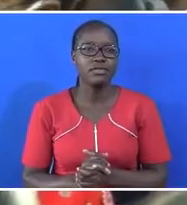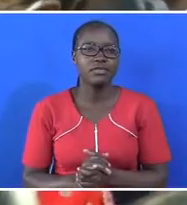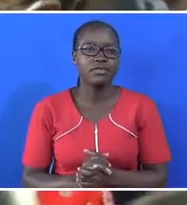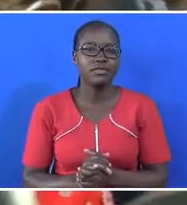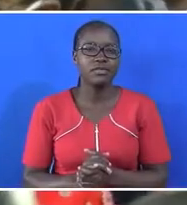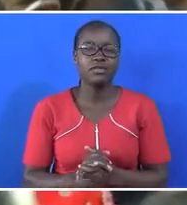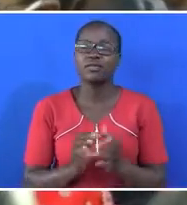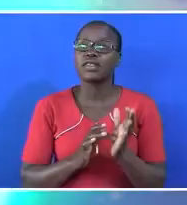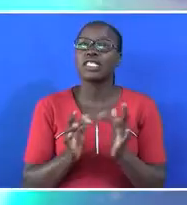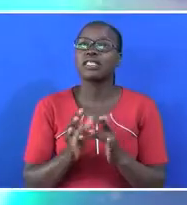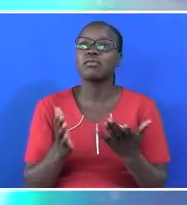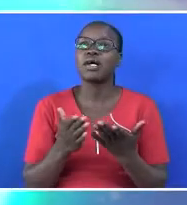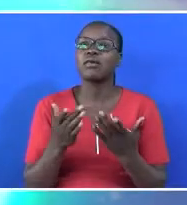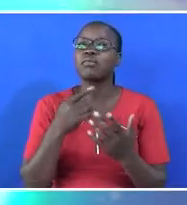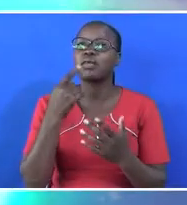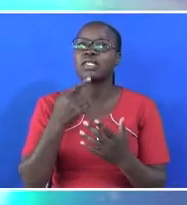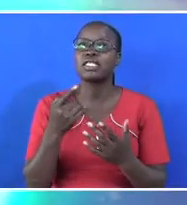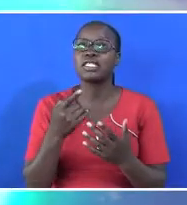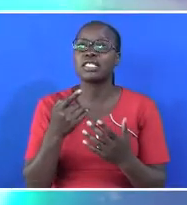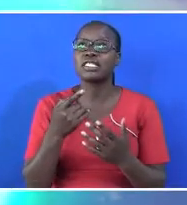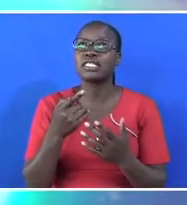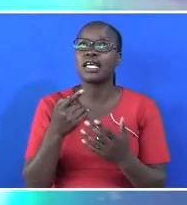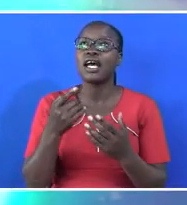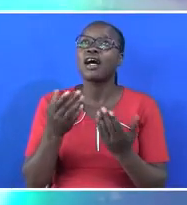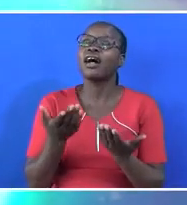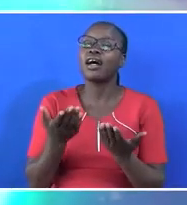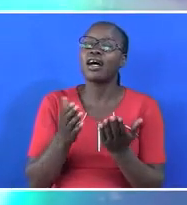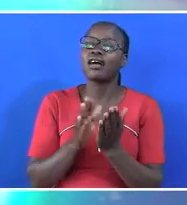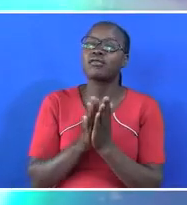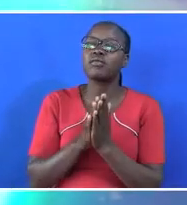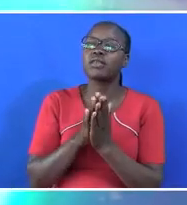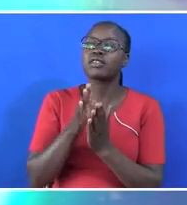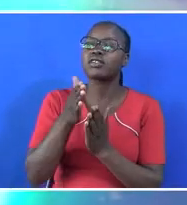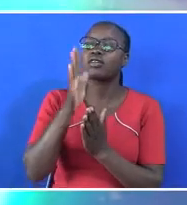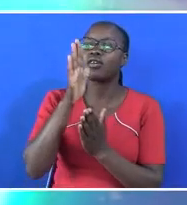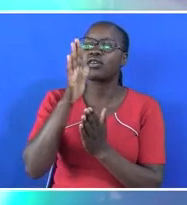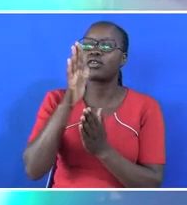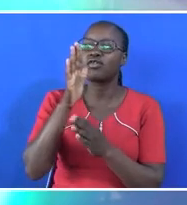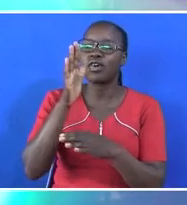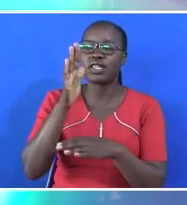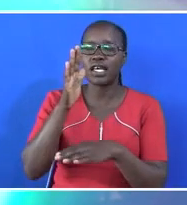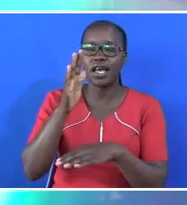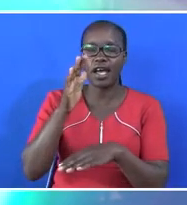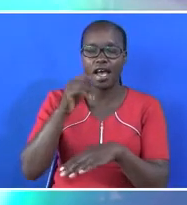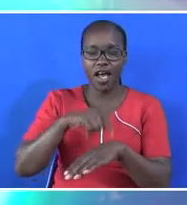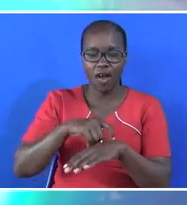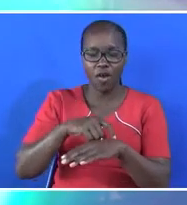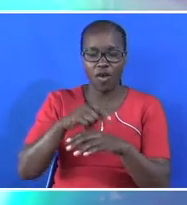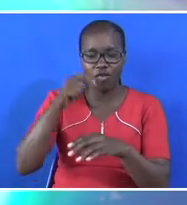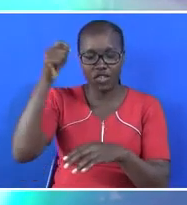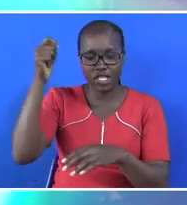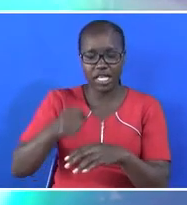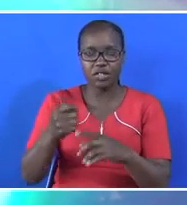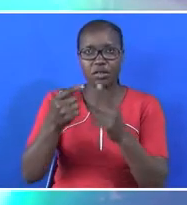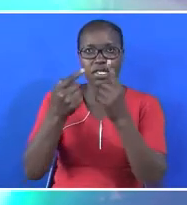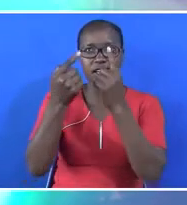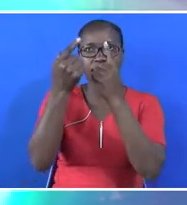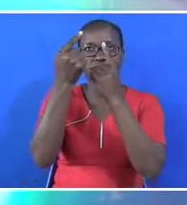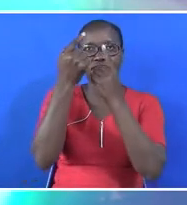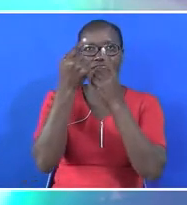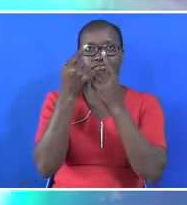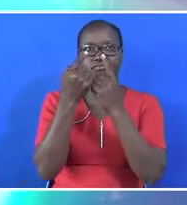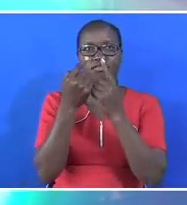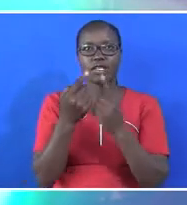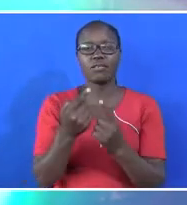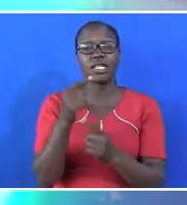The Bible says, fear God and give glory to him, for the hour of his judgment has come. That's